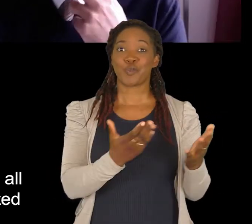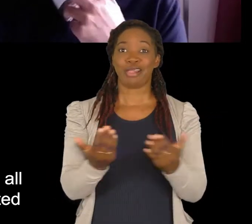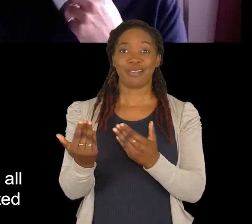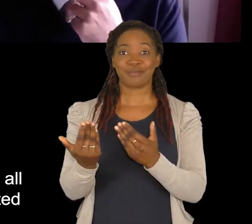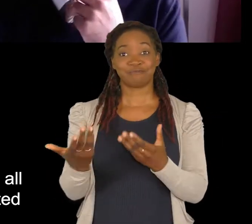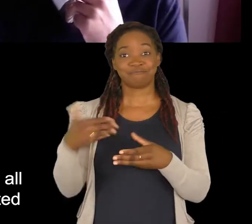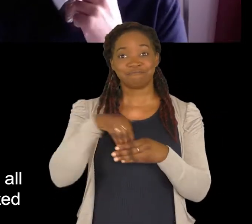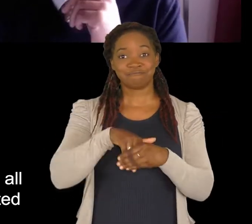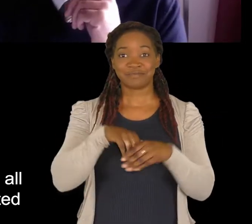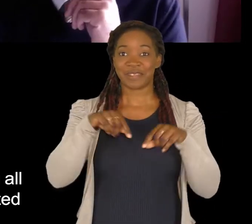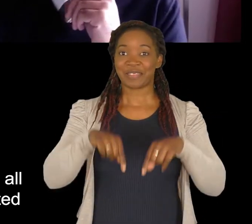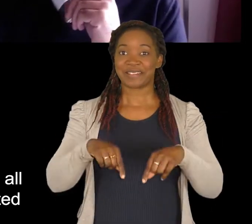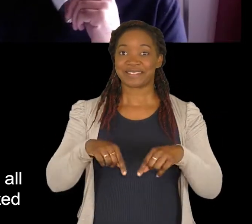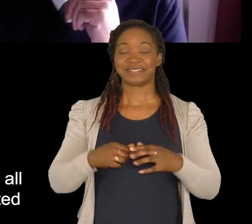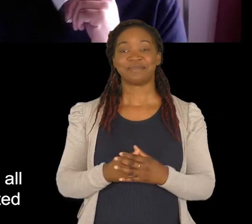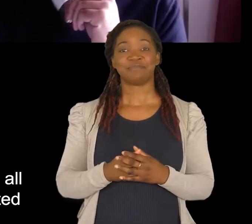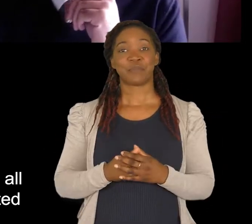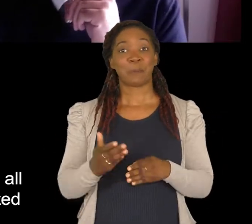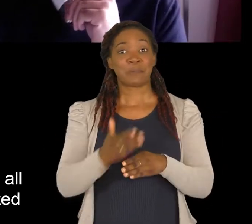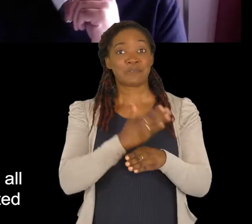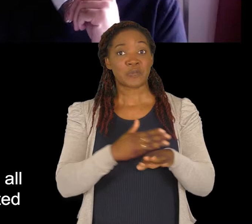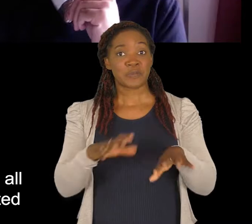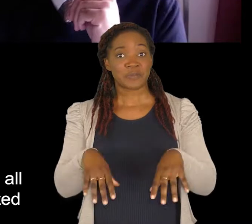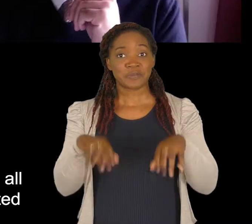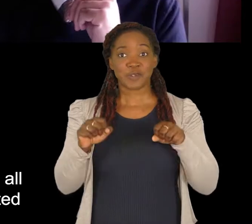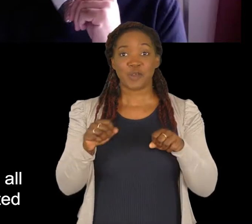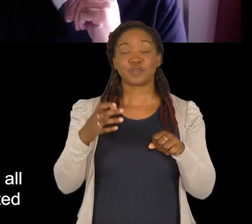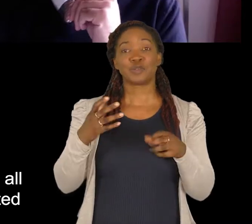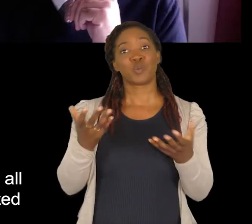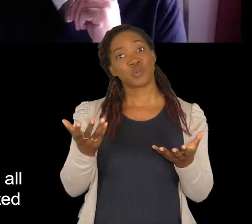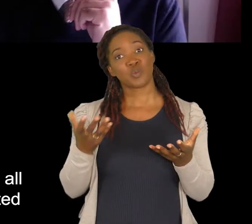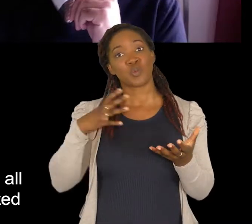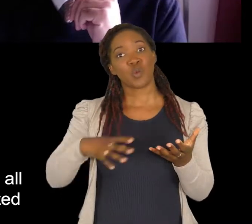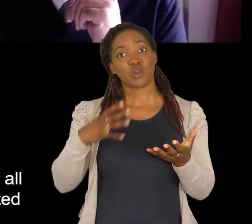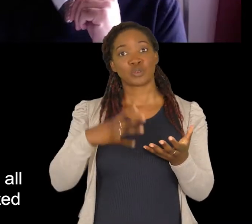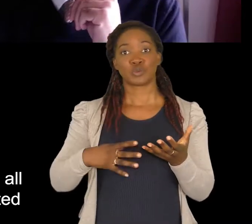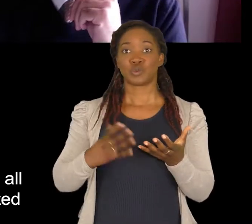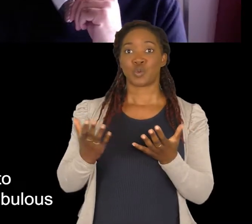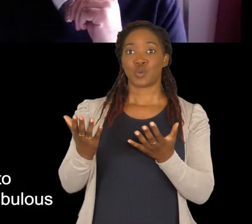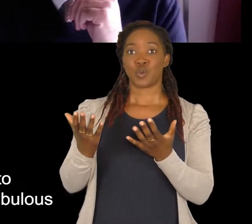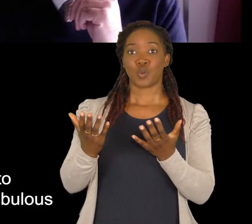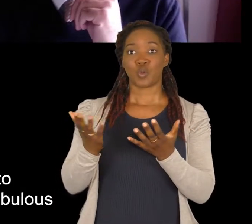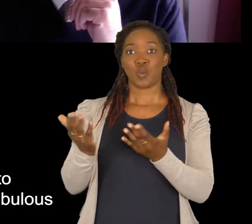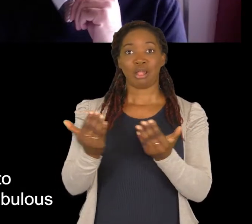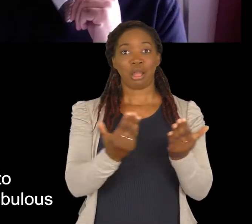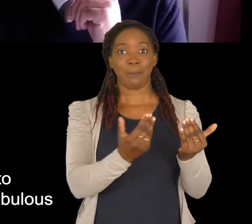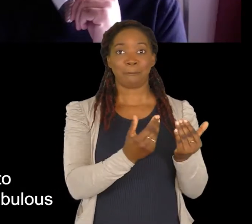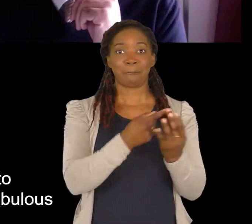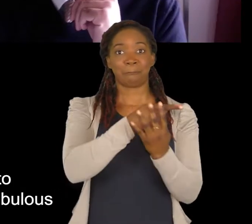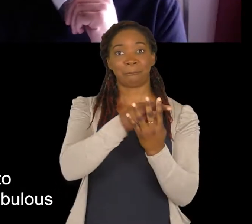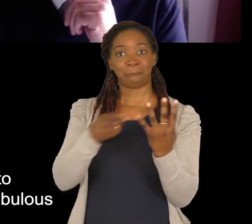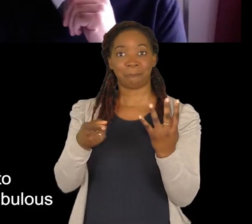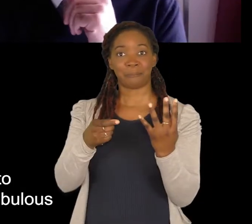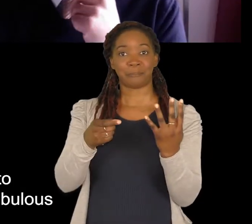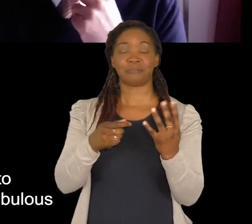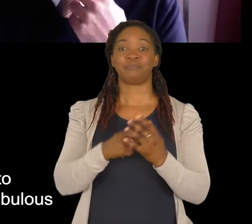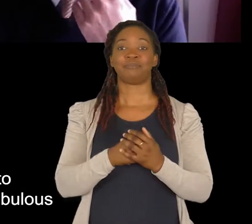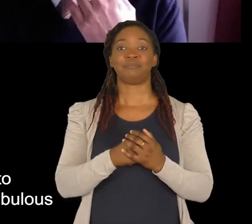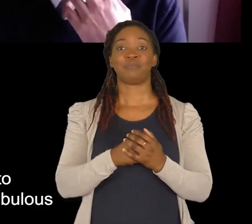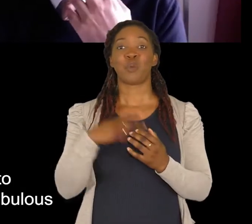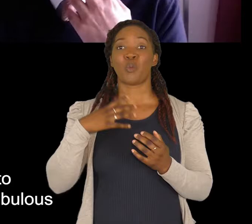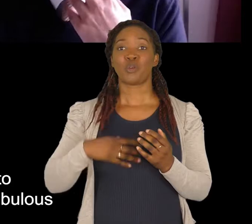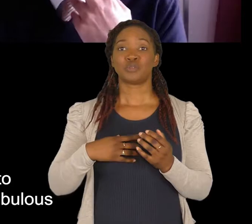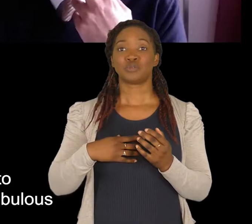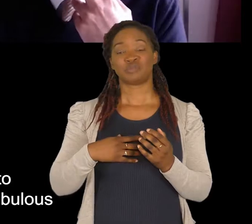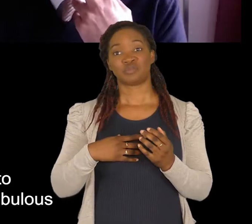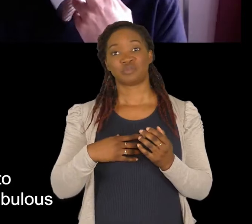you all for joining us. Before we get started, I just wanted to welcome a few other people.